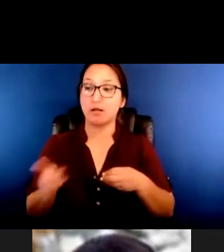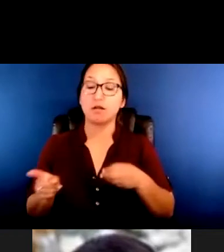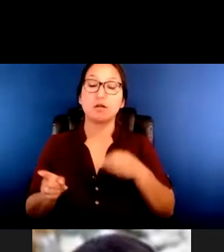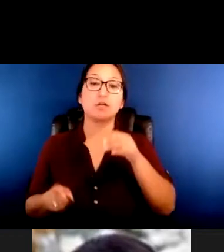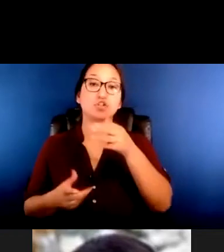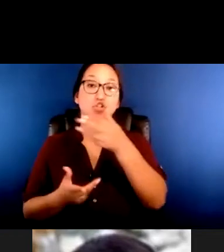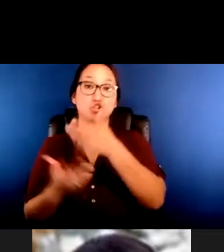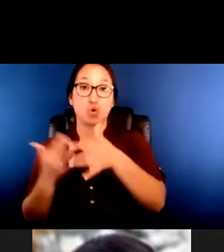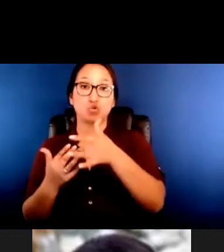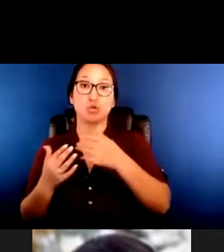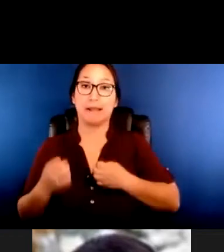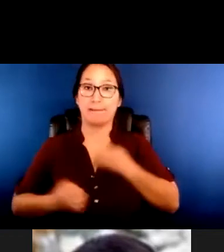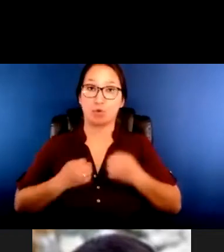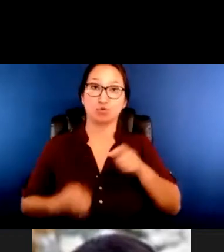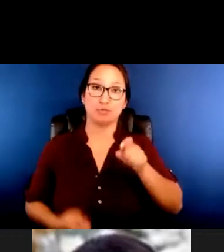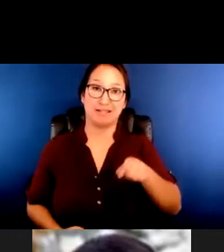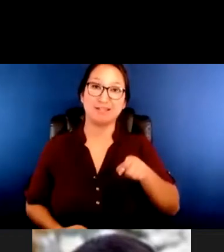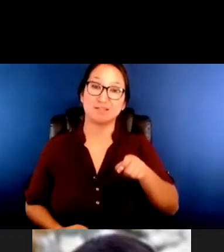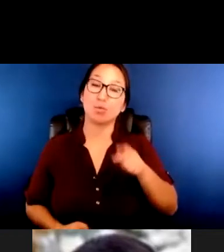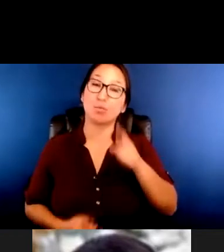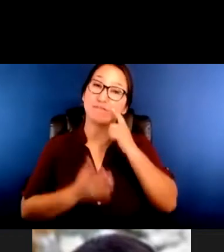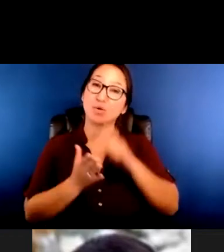We're seeing a rise in